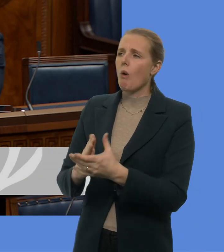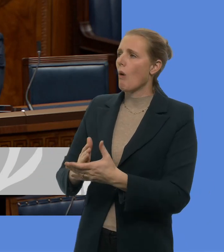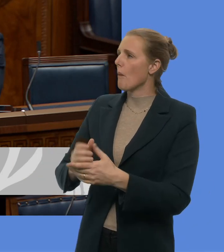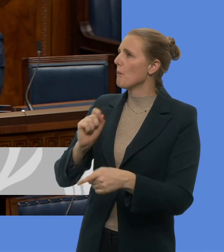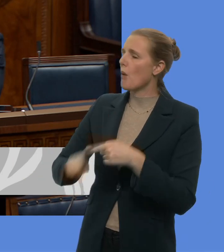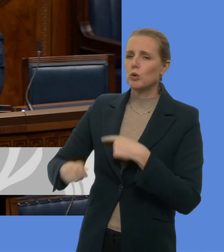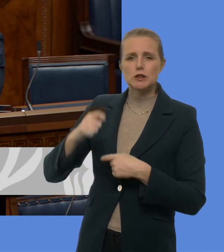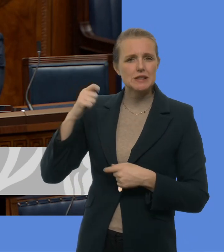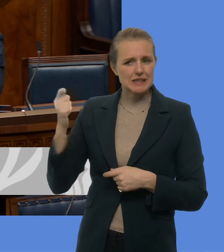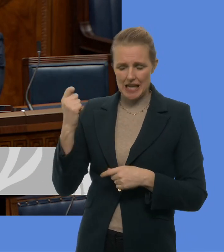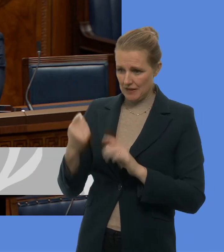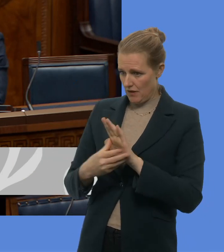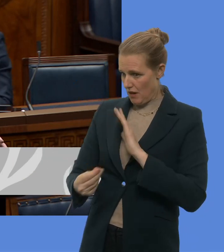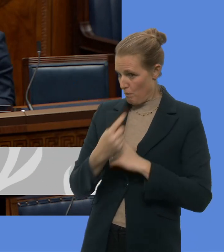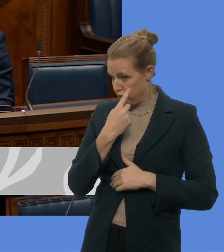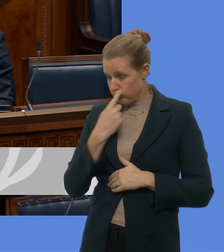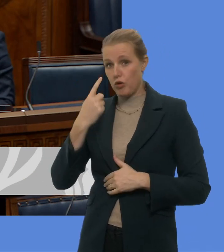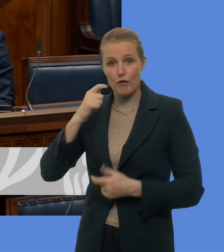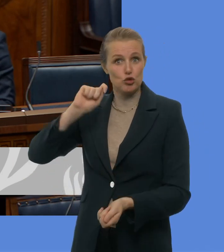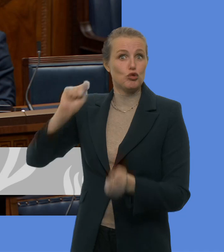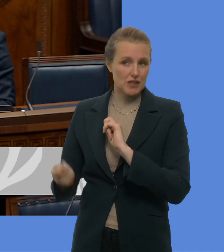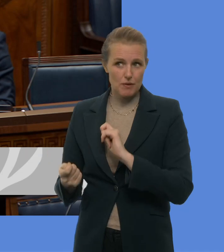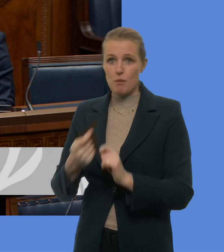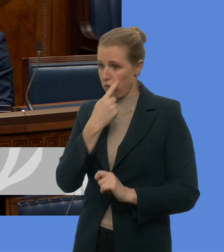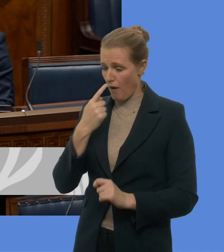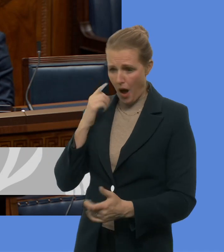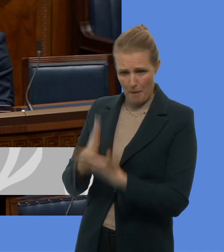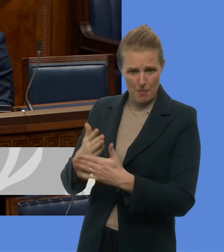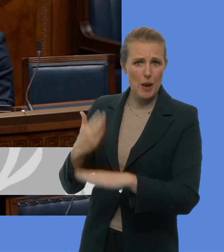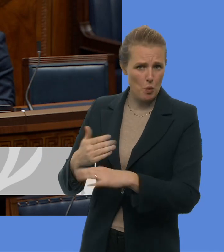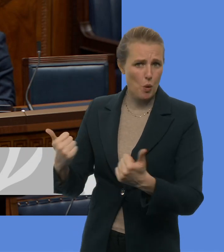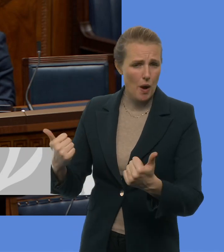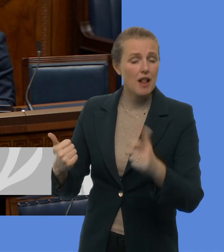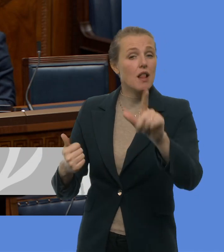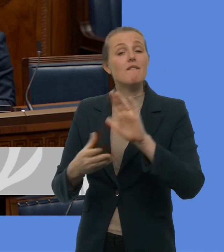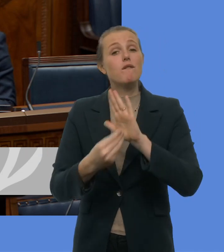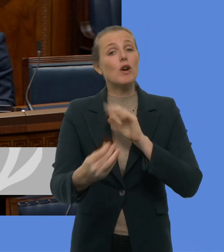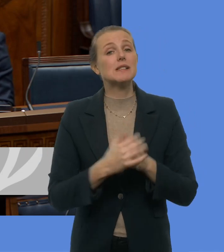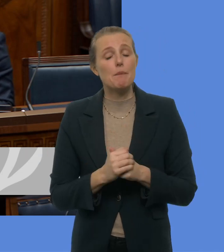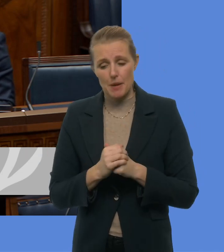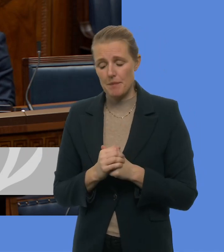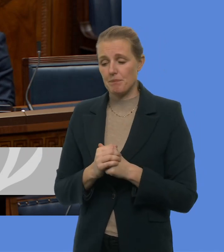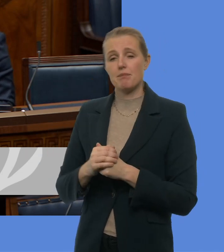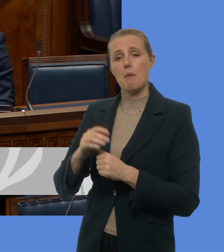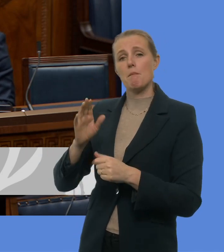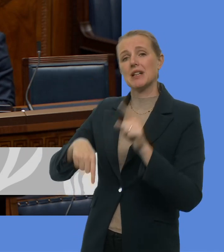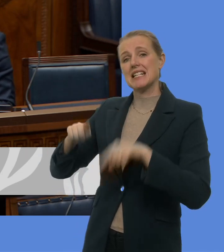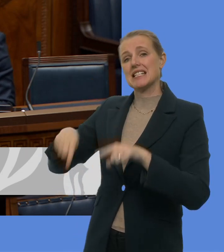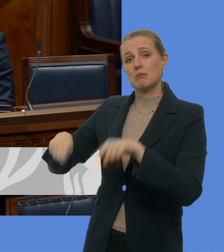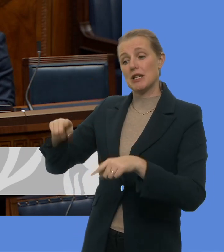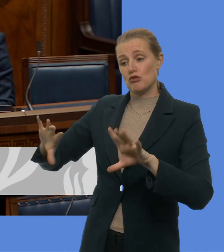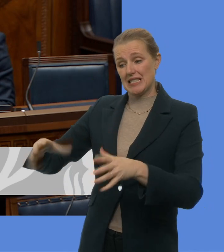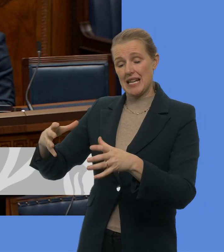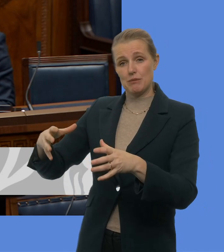example of transformation. And to give the member some statistics, multidisciplinary teams have seen